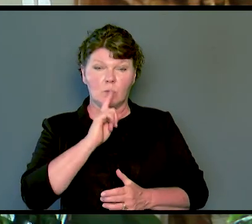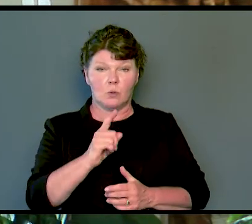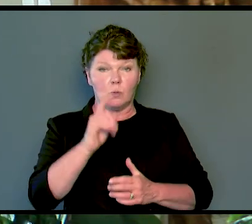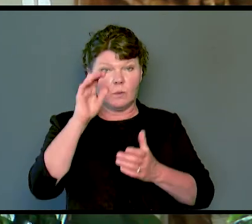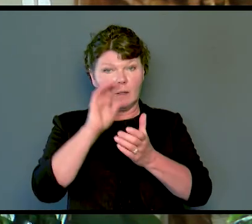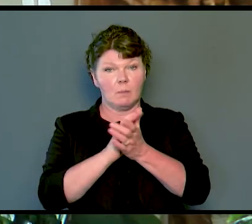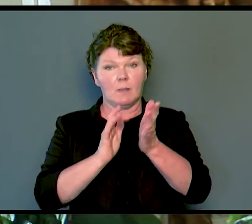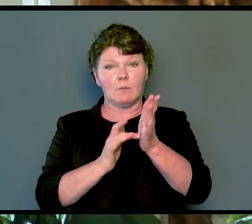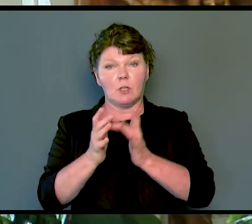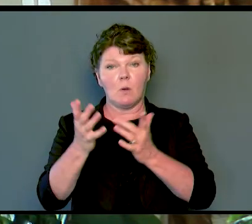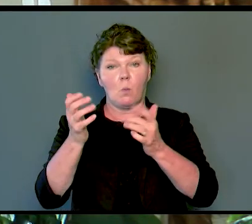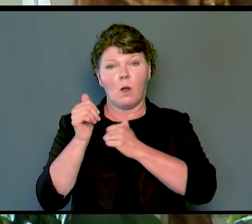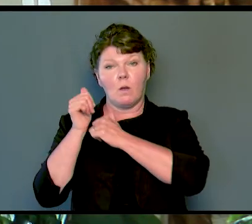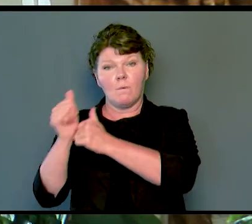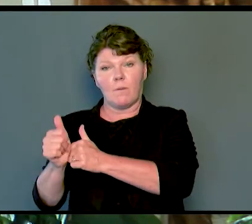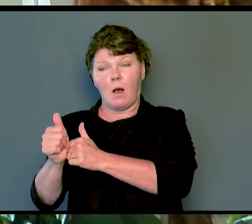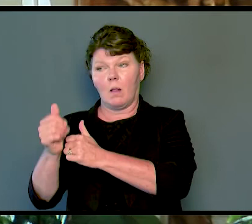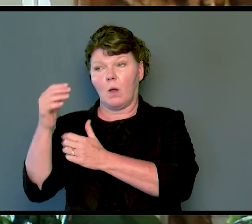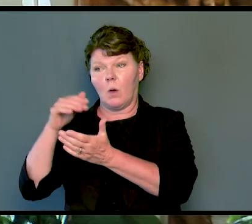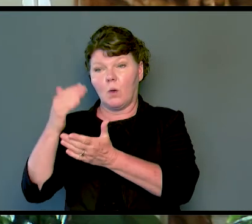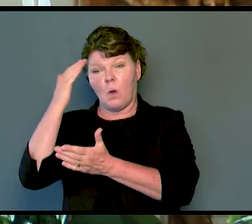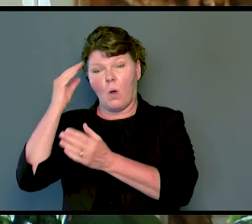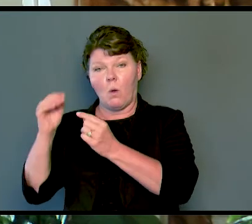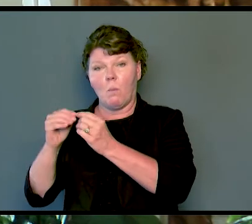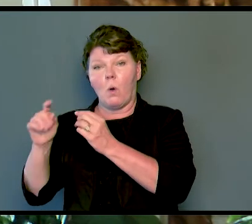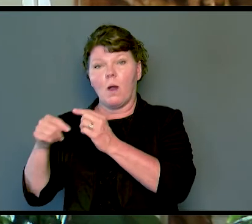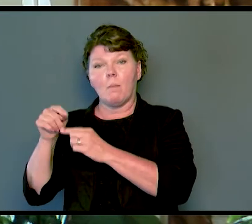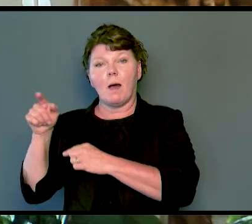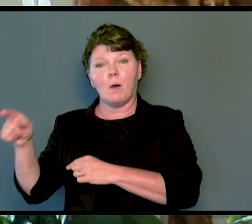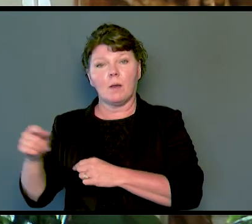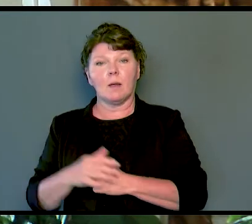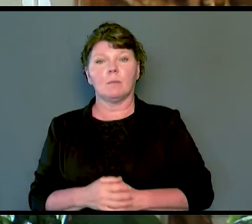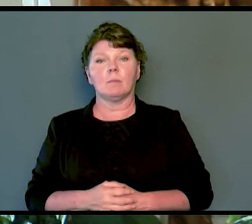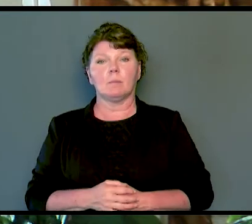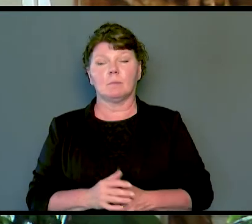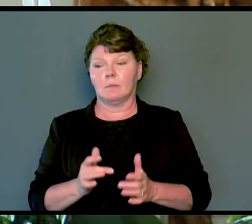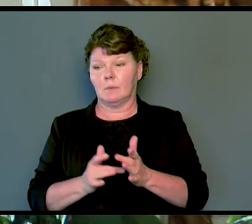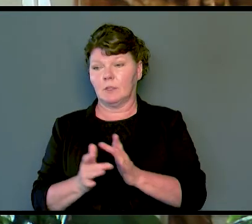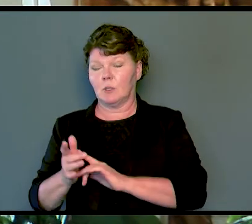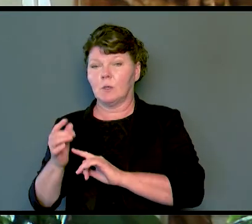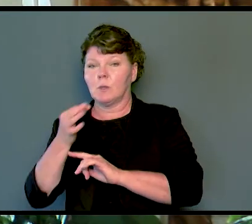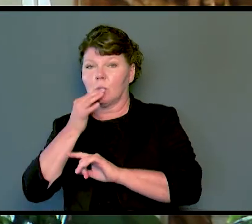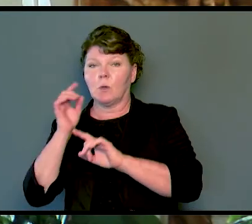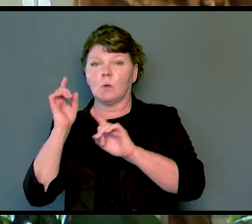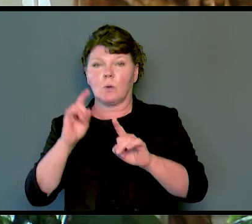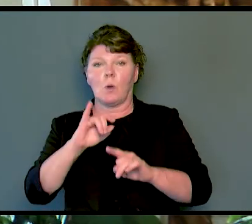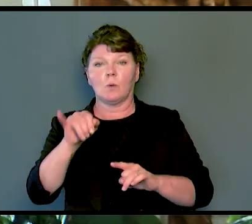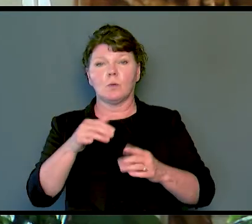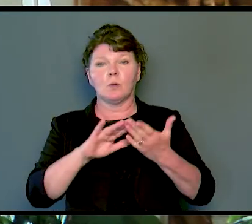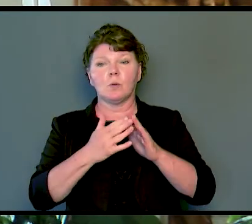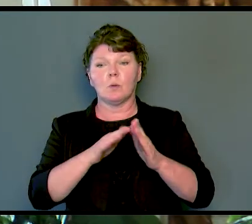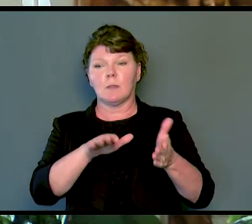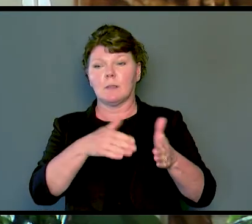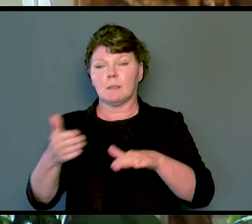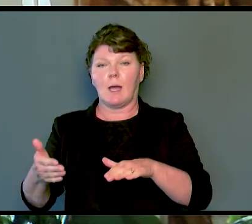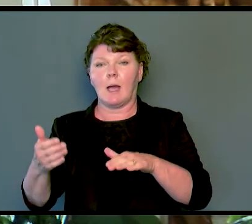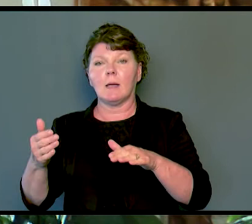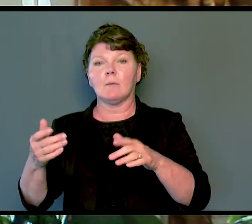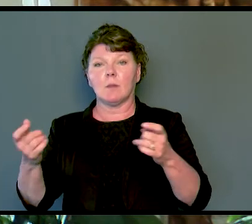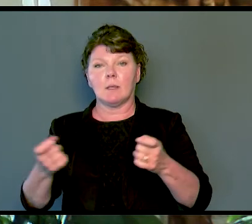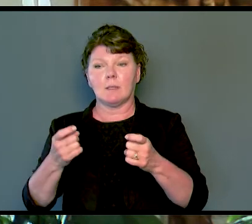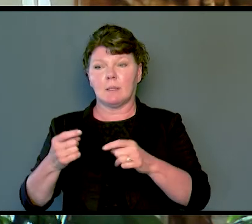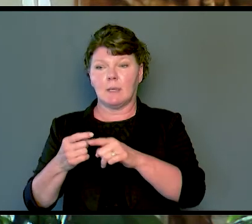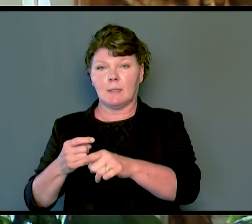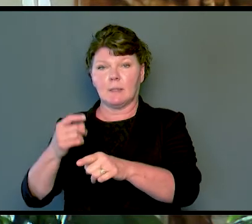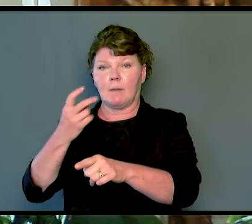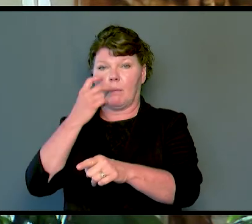in Jesus will want to follow him and learn more about him. Jesus would soon go to Jerusalem to die for the sins of Bartimaeus